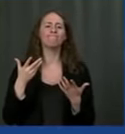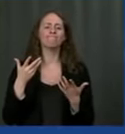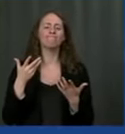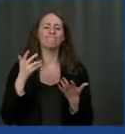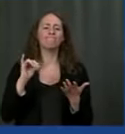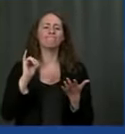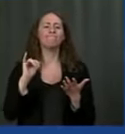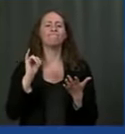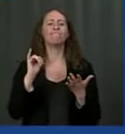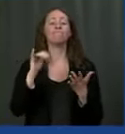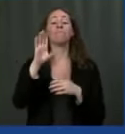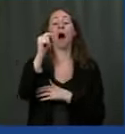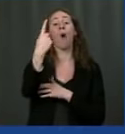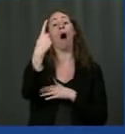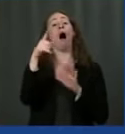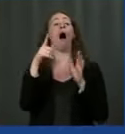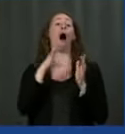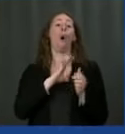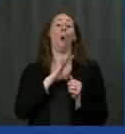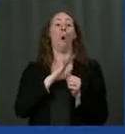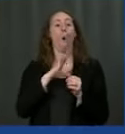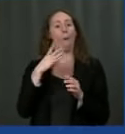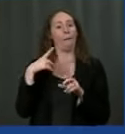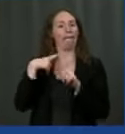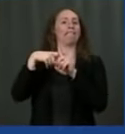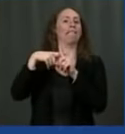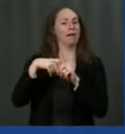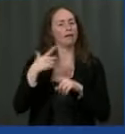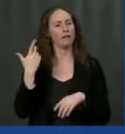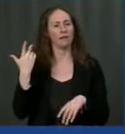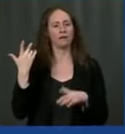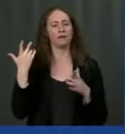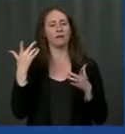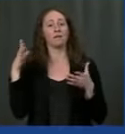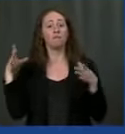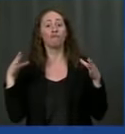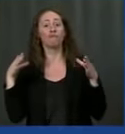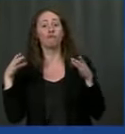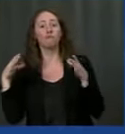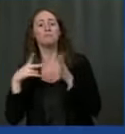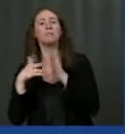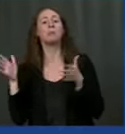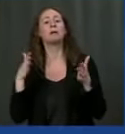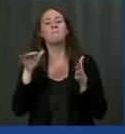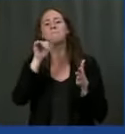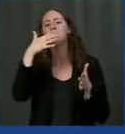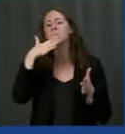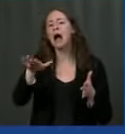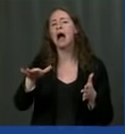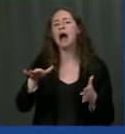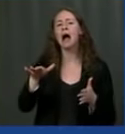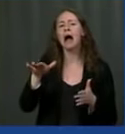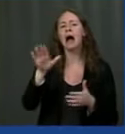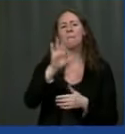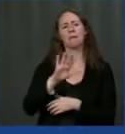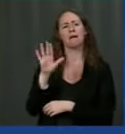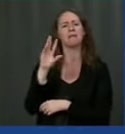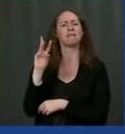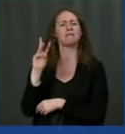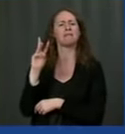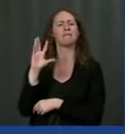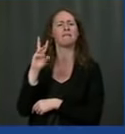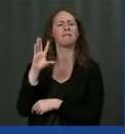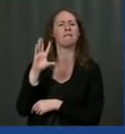they would be, in the 65 to 75 mile an hour range here in central Mississippi. They're really closer to 30 to 40 miles an hour.